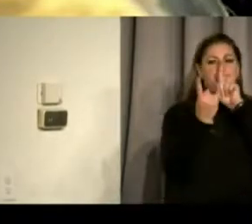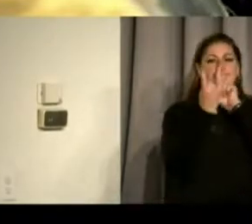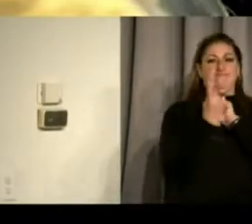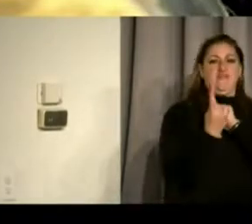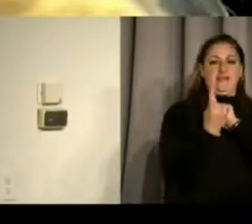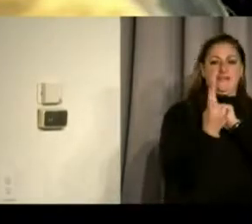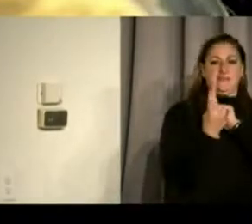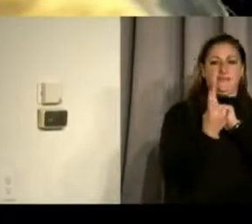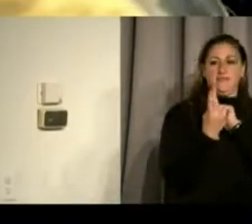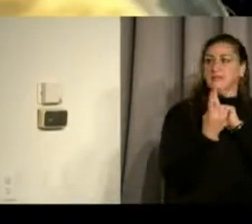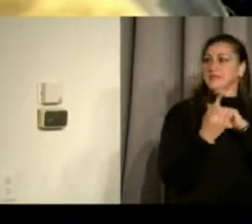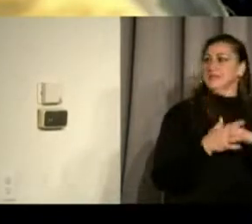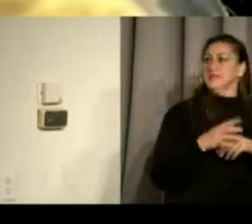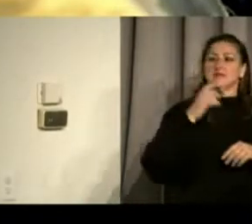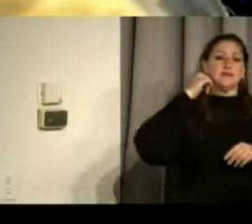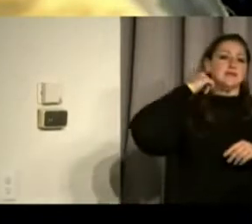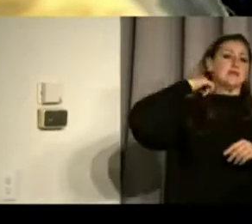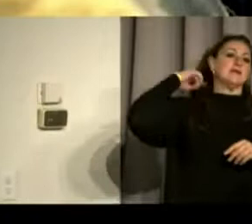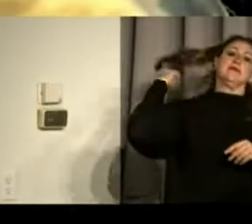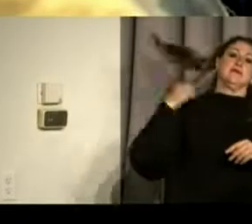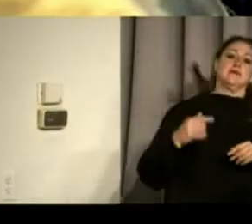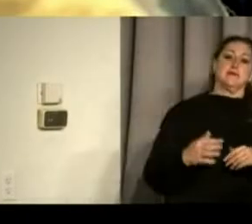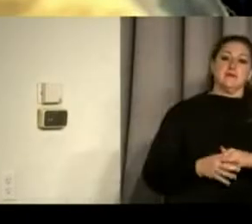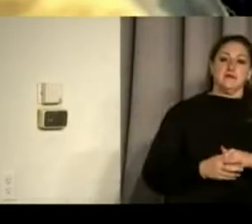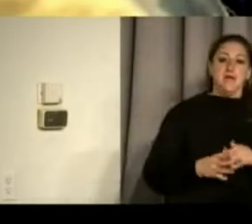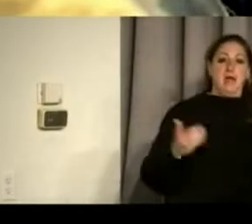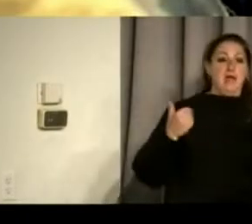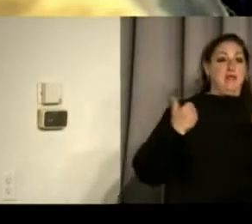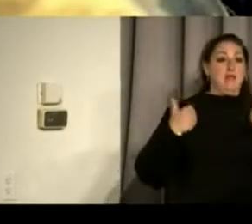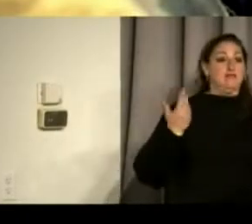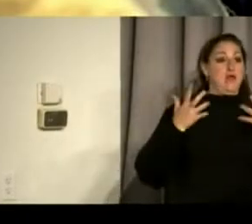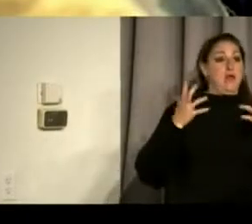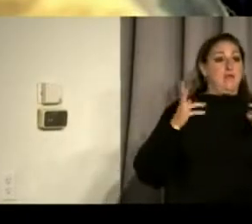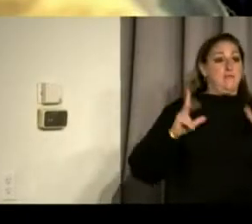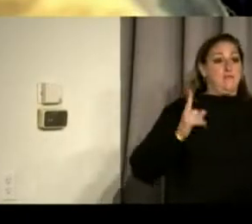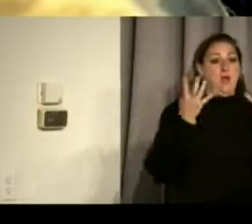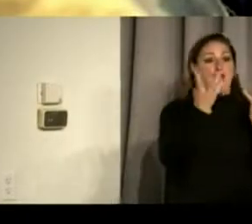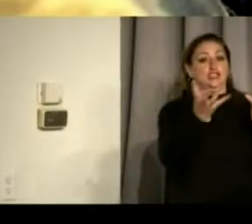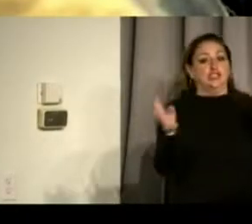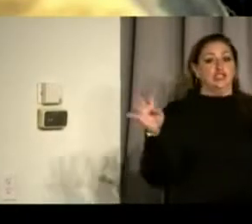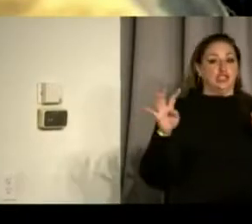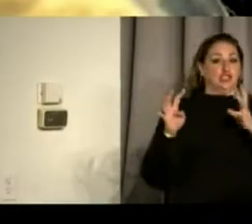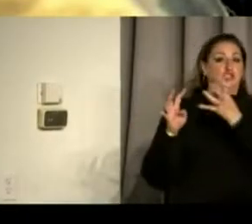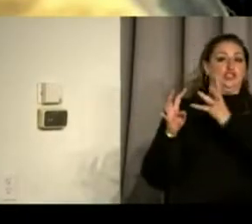time and the young people around him